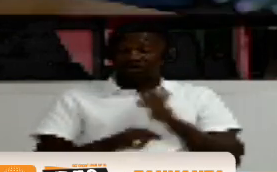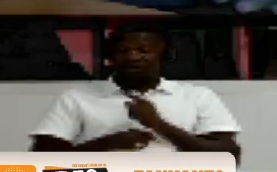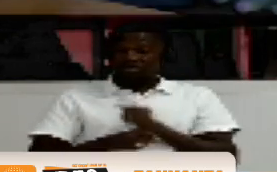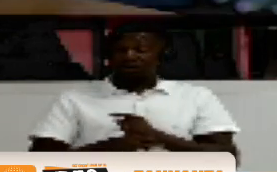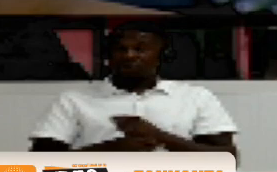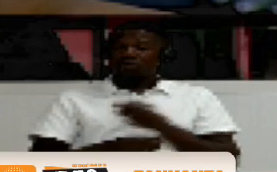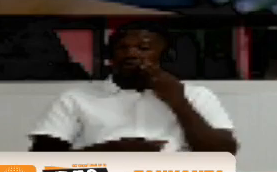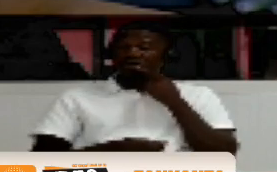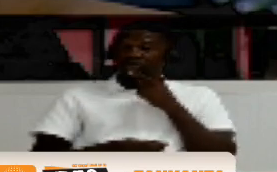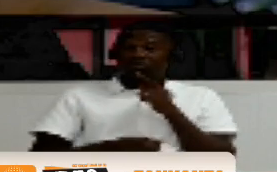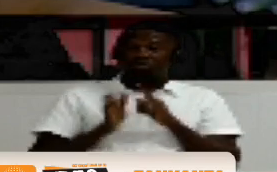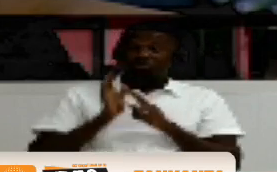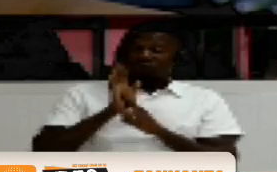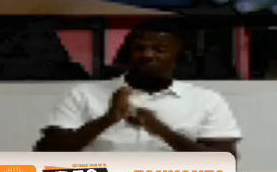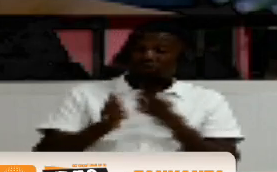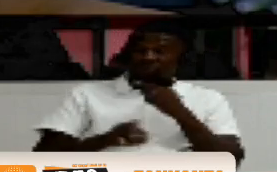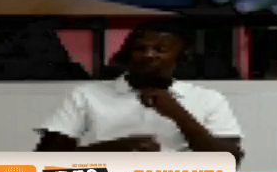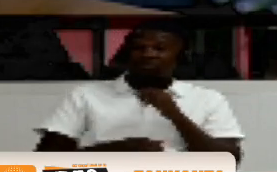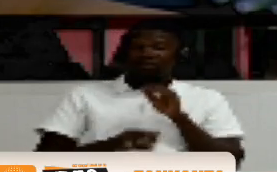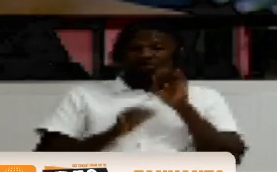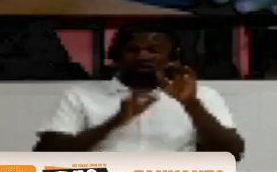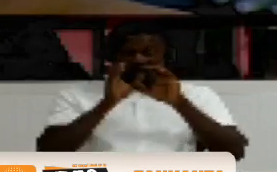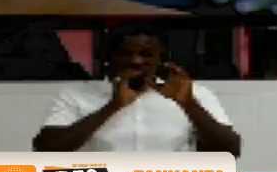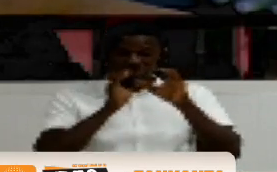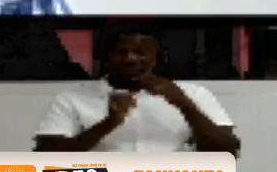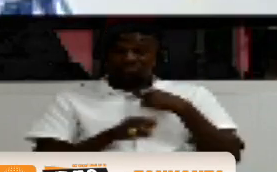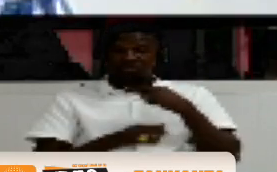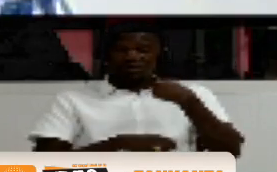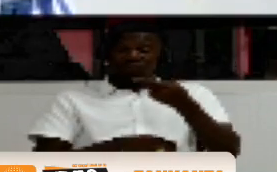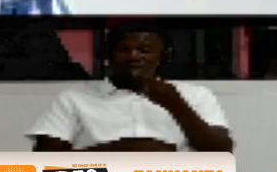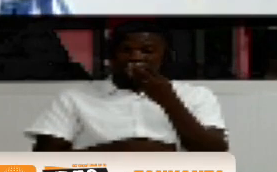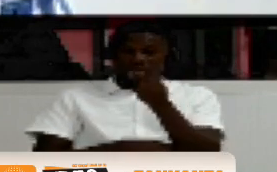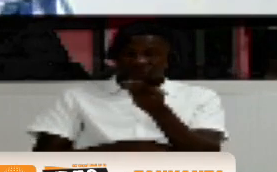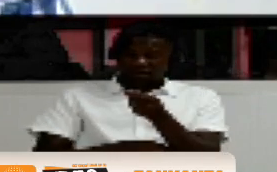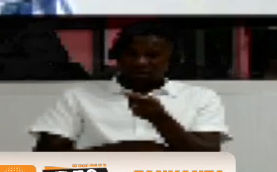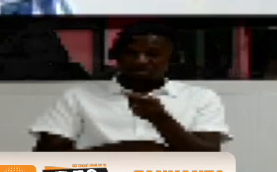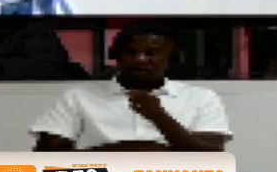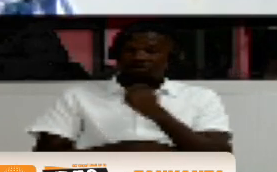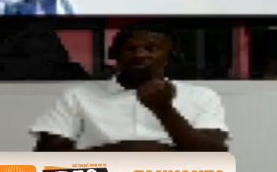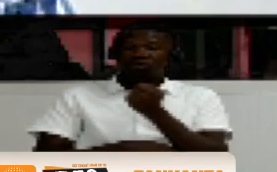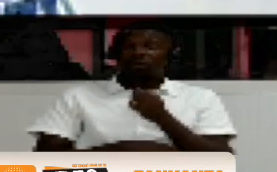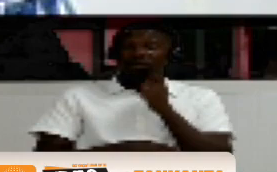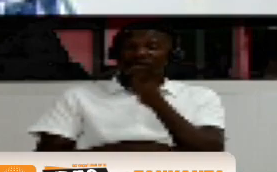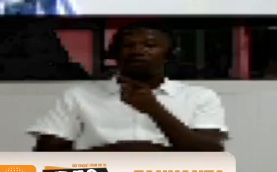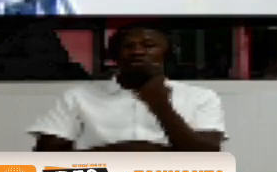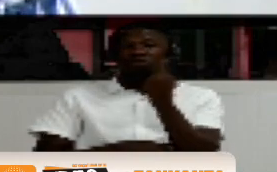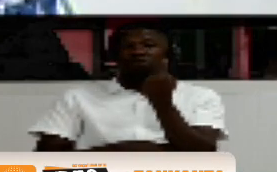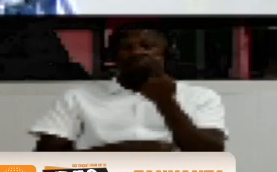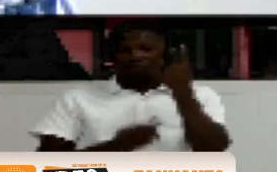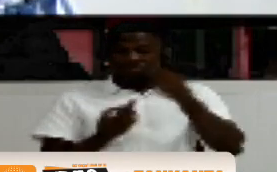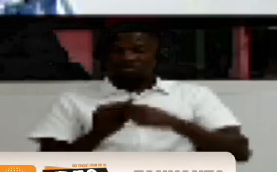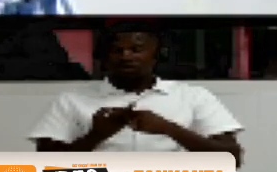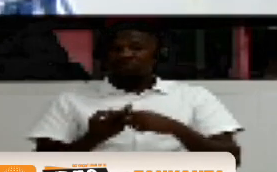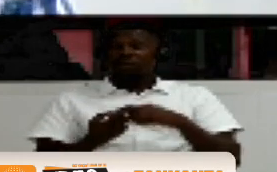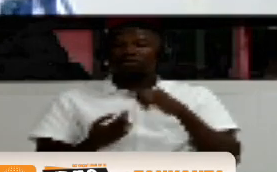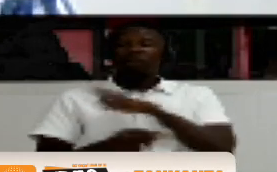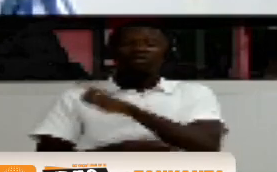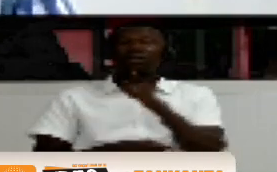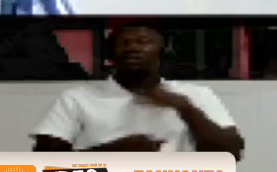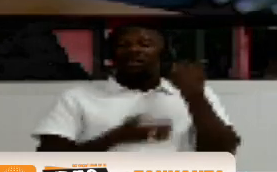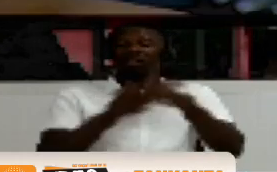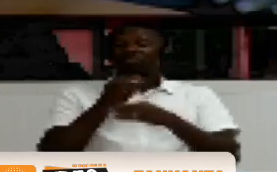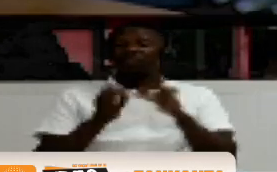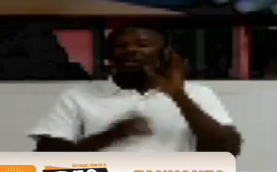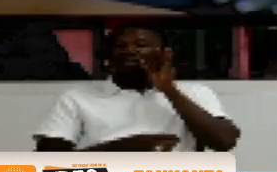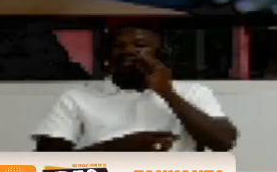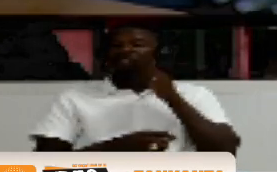for money, because they paid only for 1 month, they never responded to his calls. So